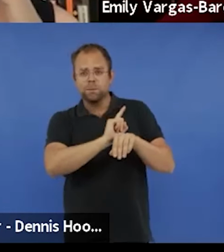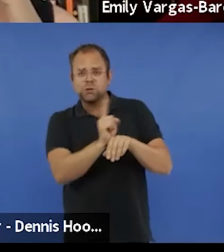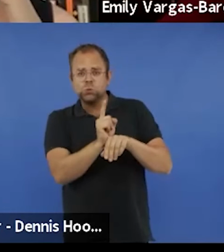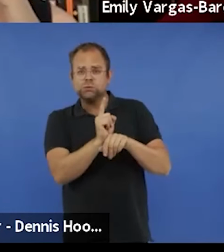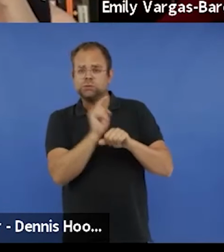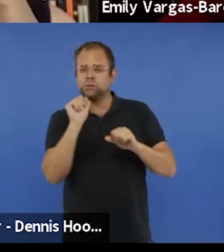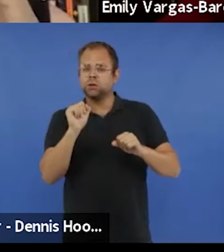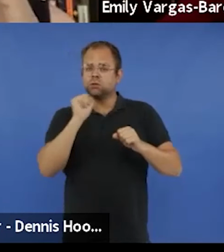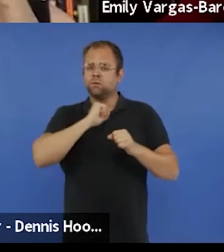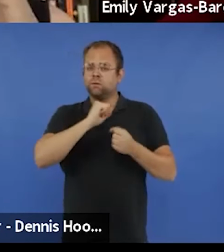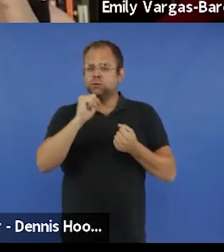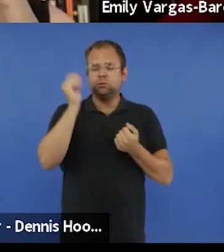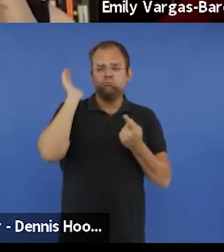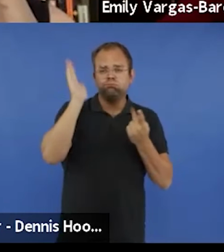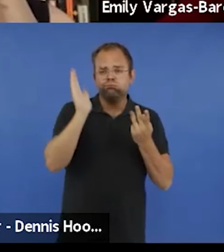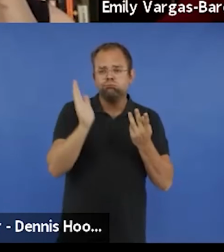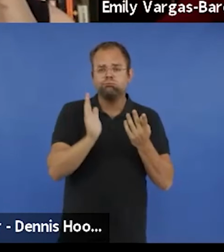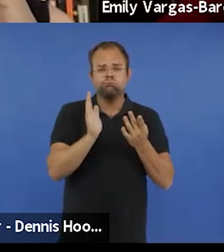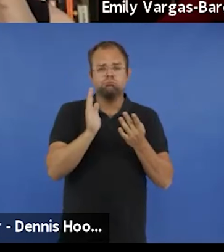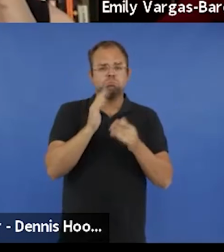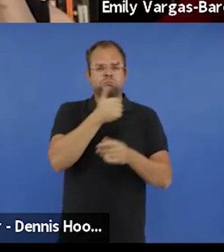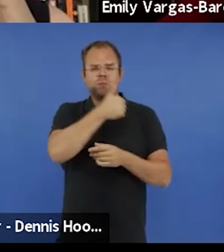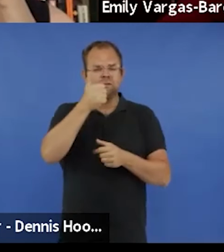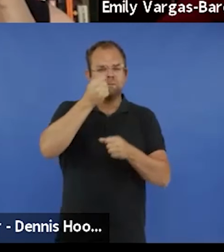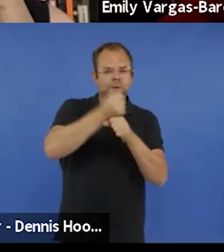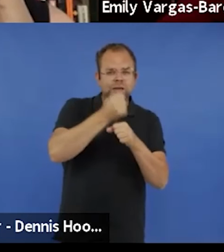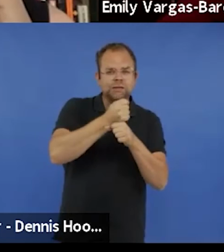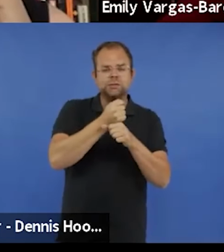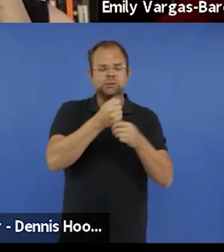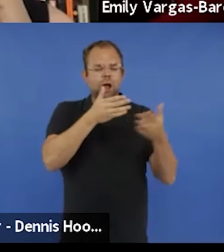really good discussion, very rich, and I hope the Jamboard